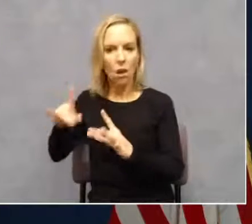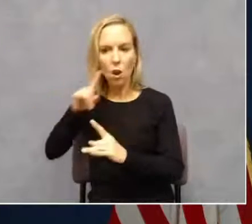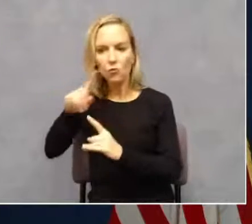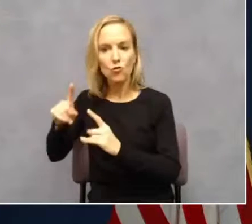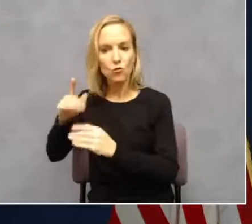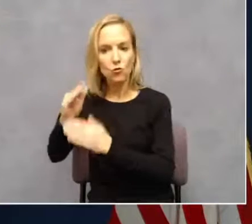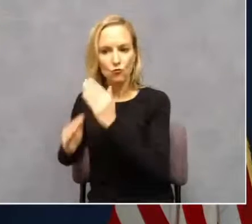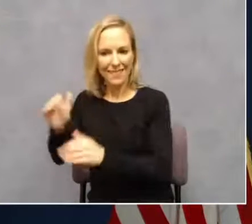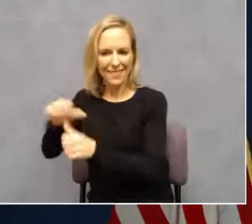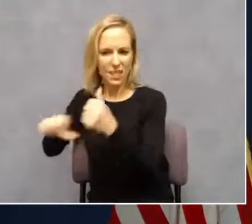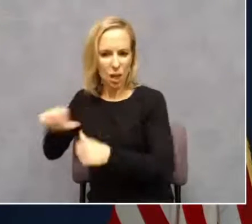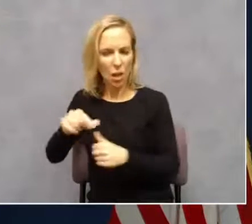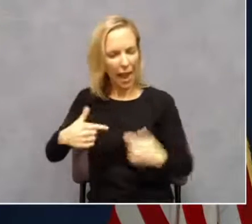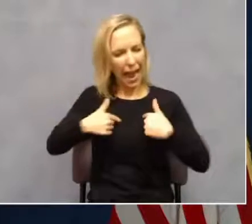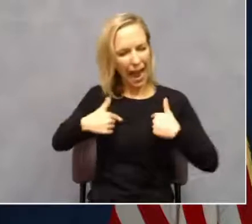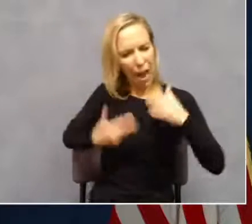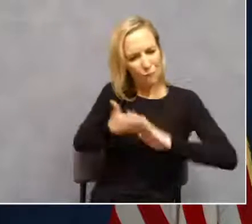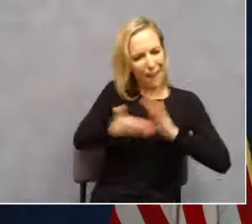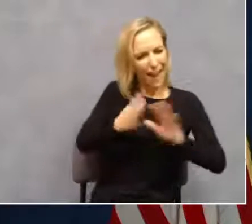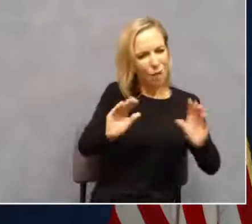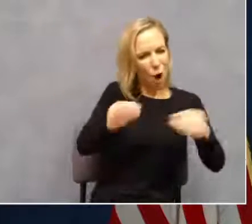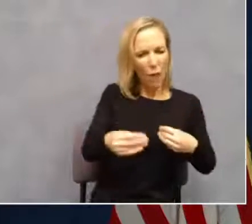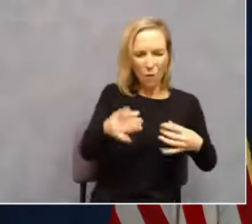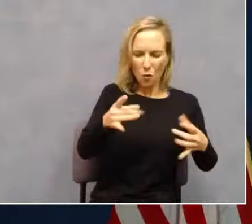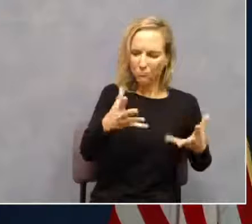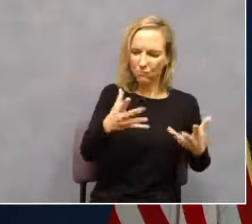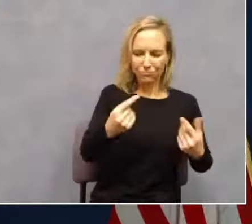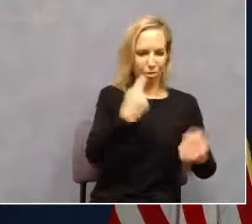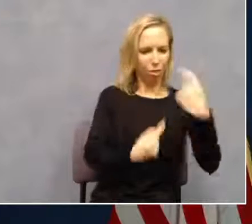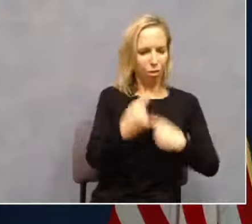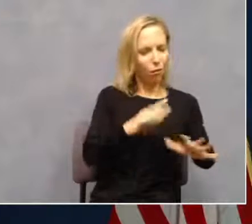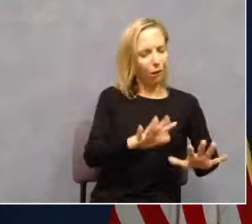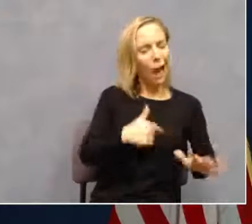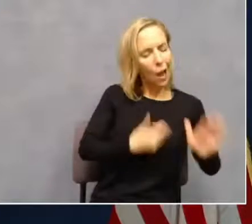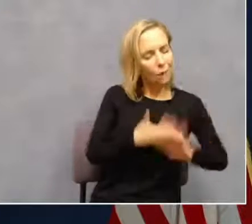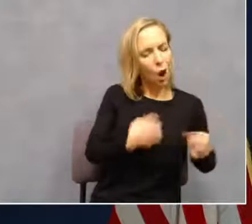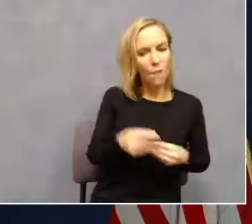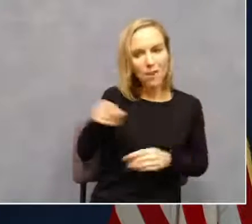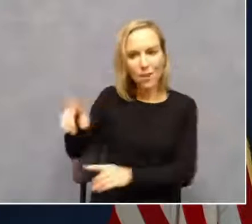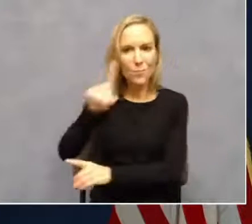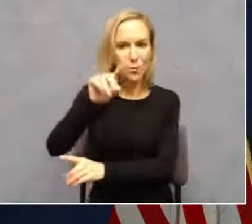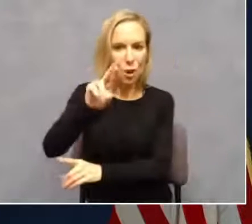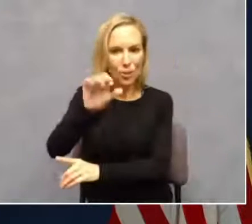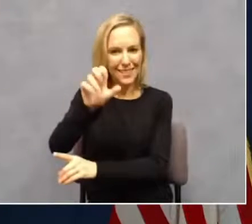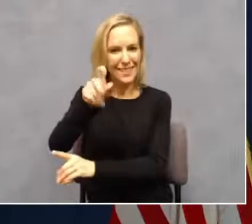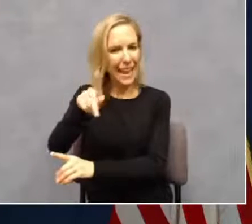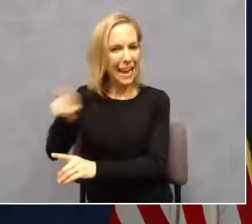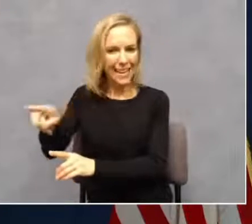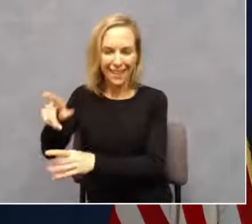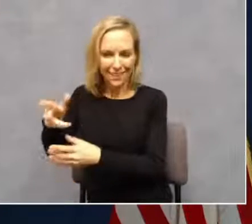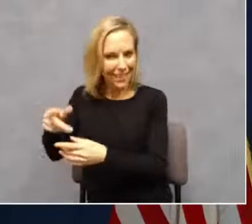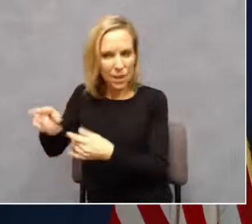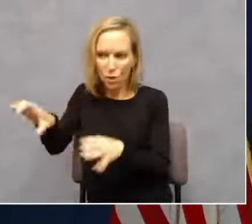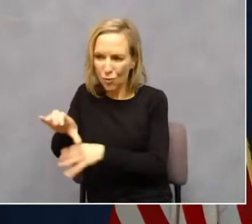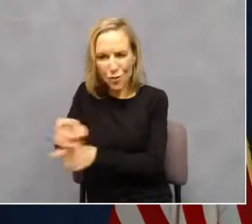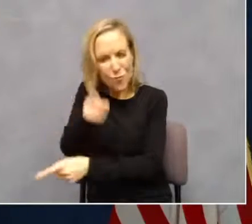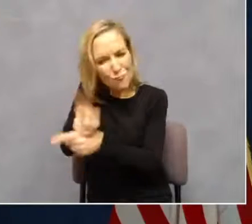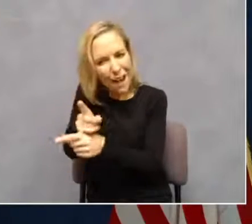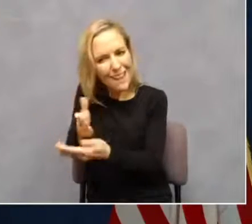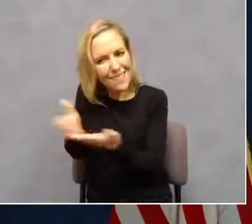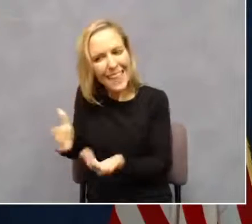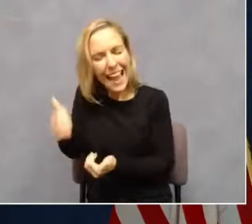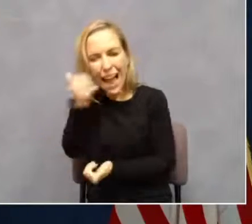it. But Dr. Stack left something that paid him a lot more money to try to do the right thing each and every